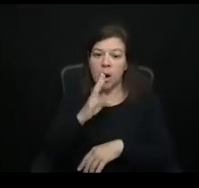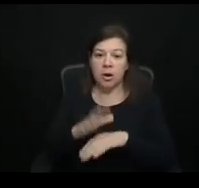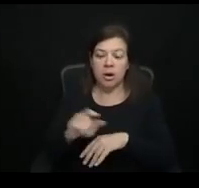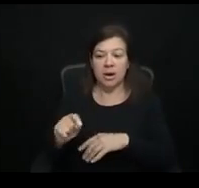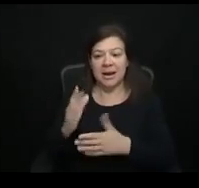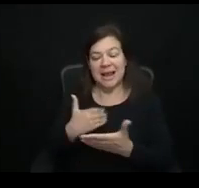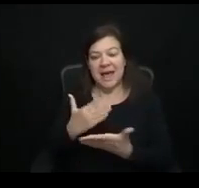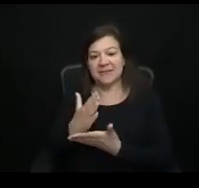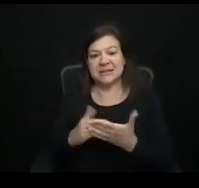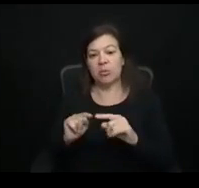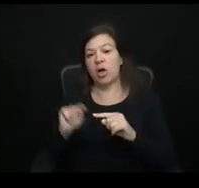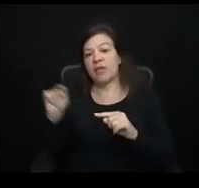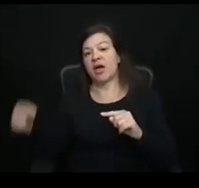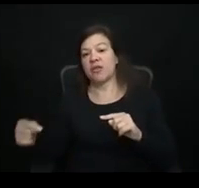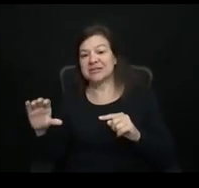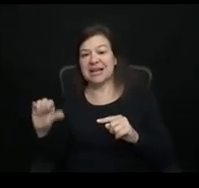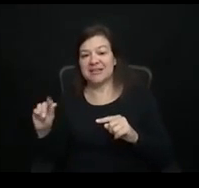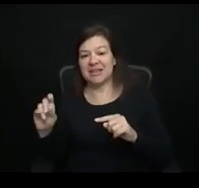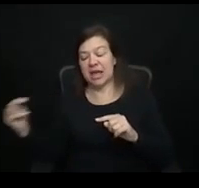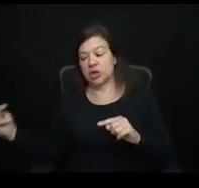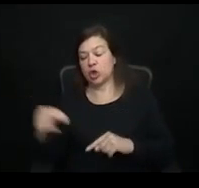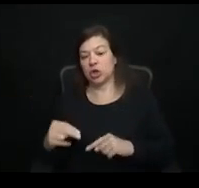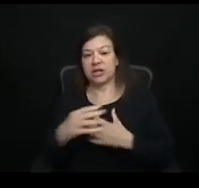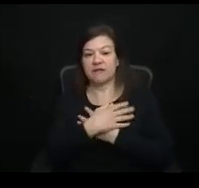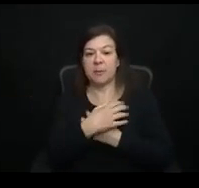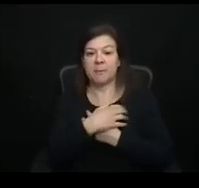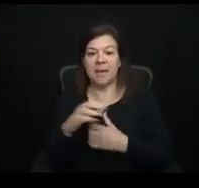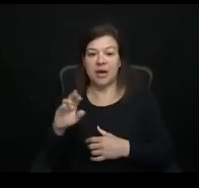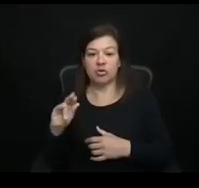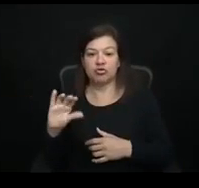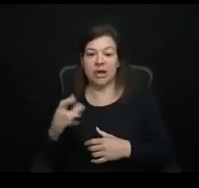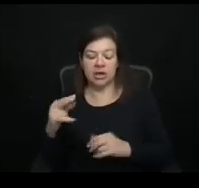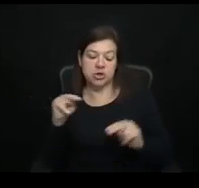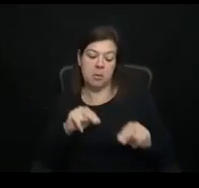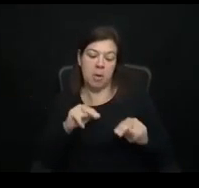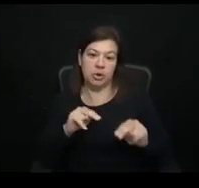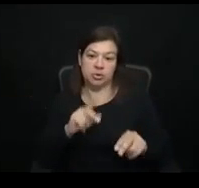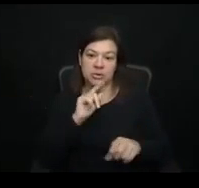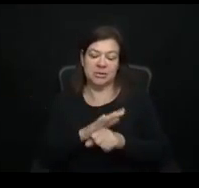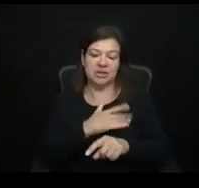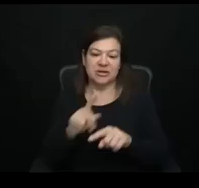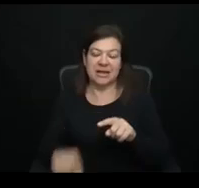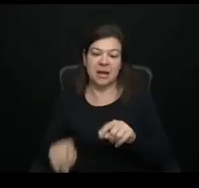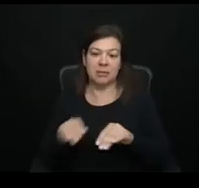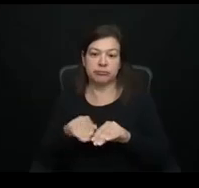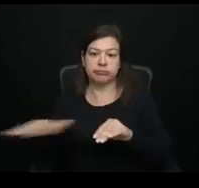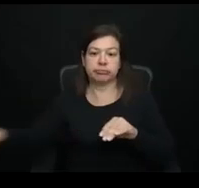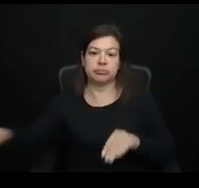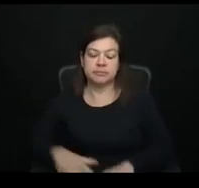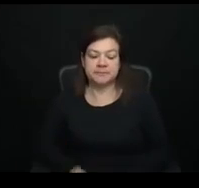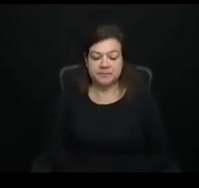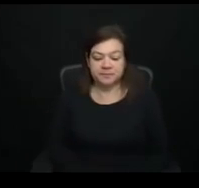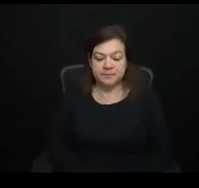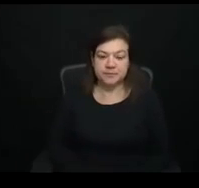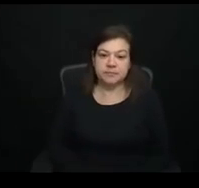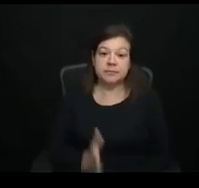somebody across the canyon towards the bear ranch looking back at it, monitoring that thing to make sure it doesn't have the ability to escape. Thank you,